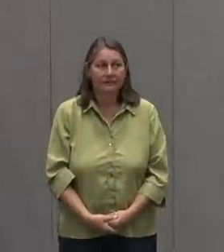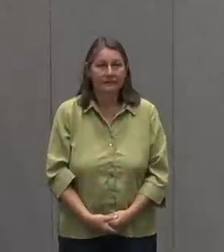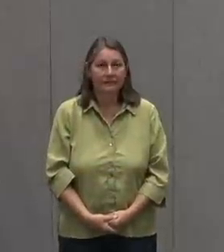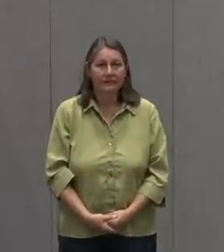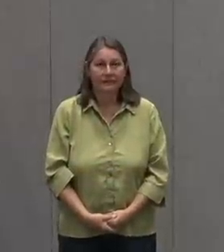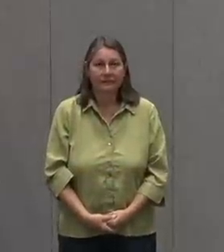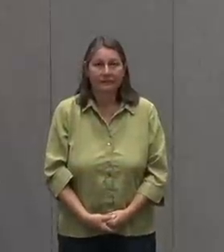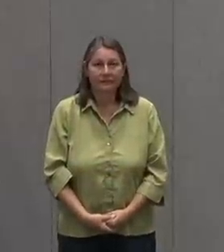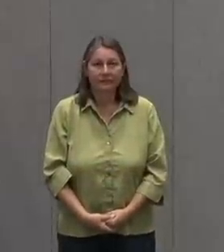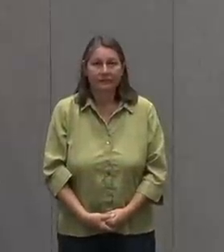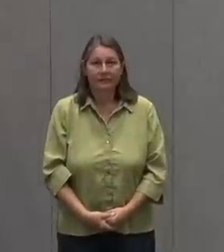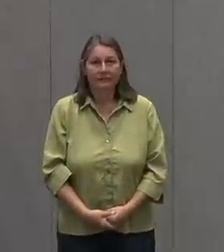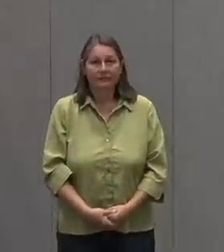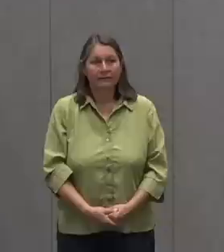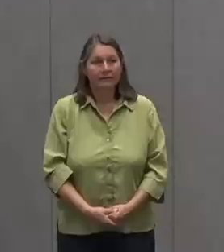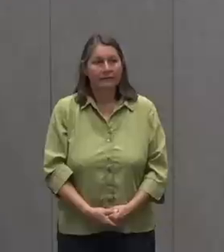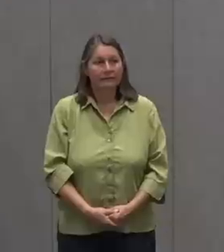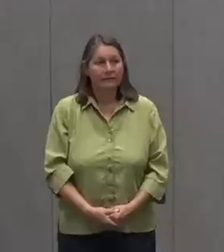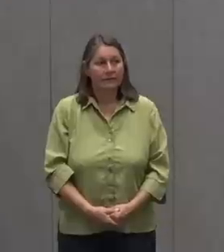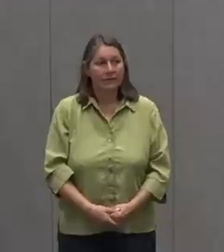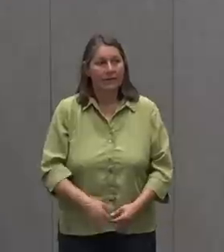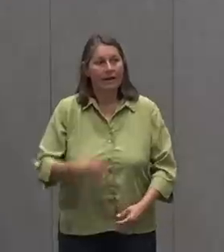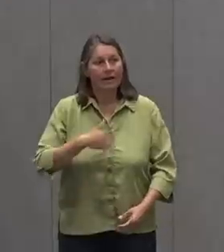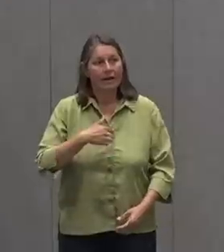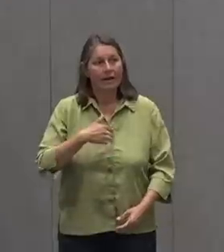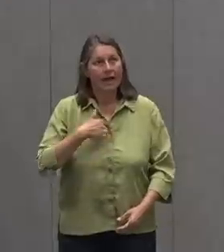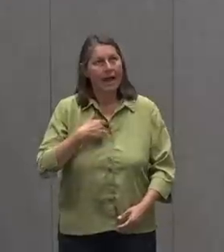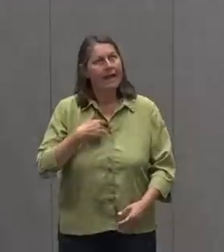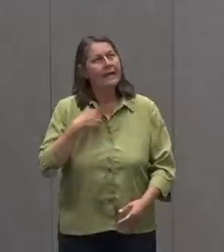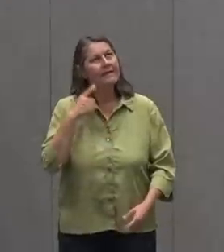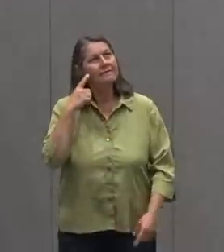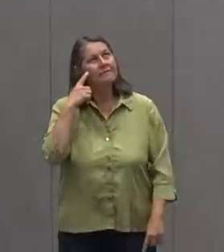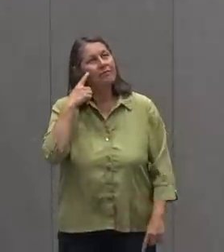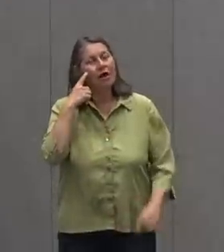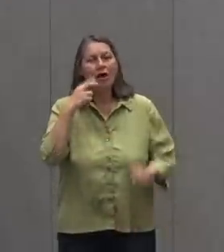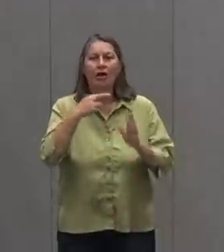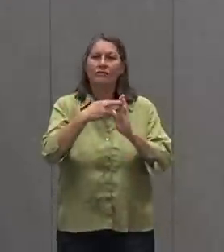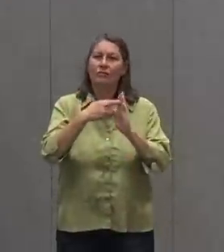Okay, so I have thought of a rule,